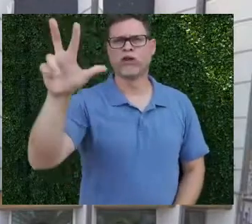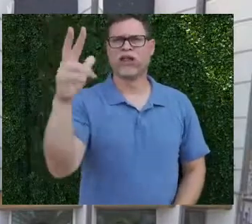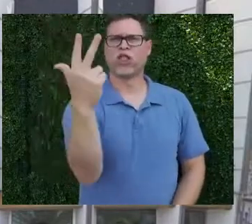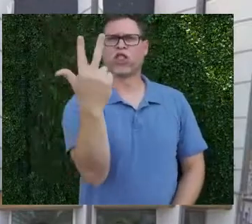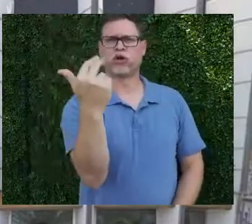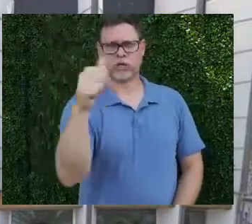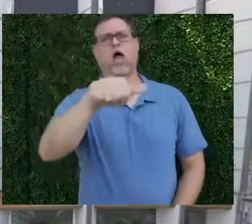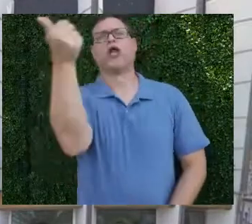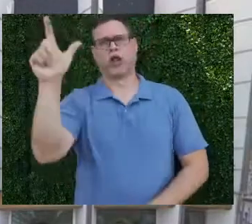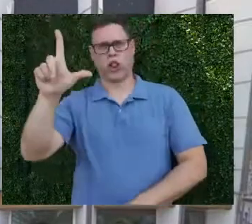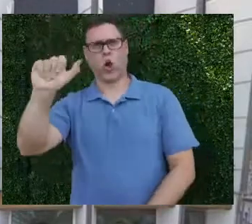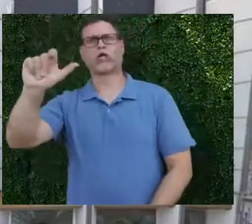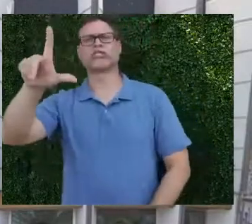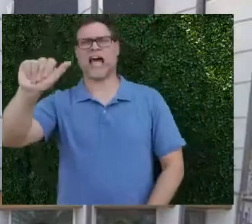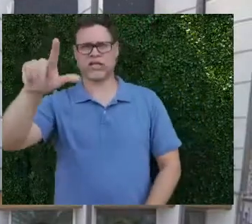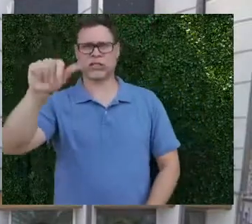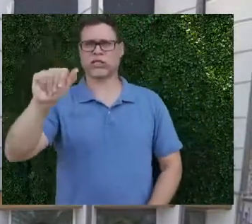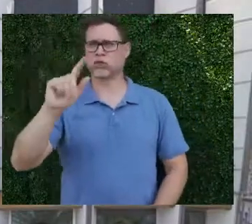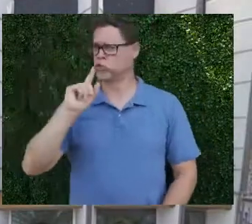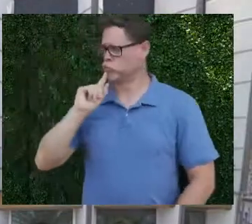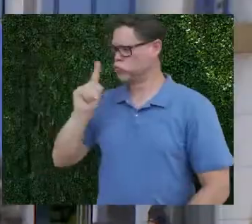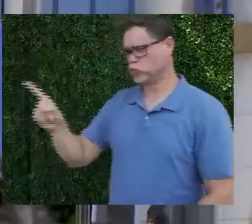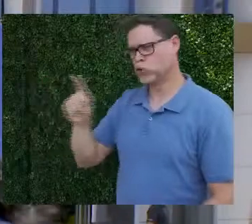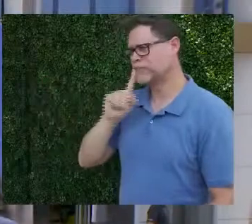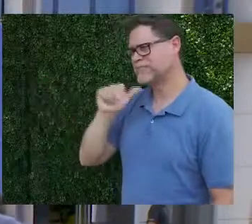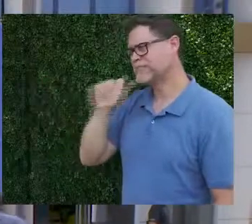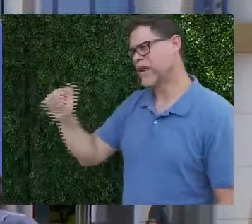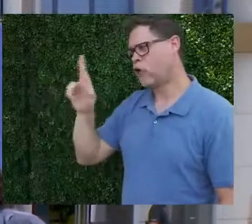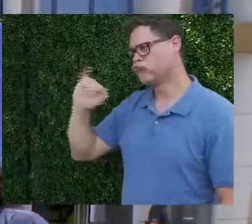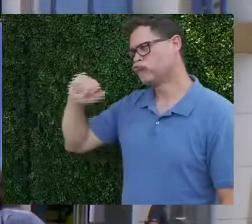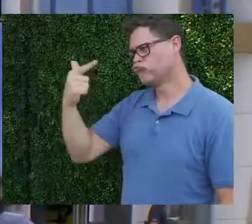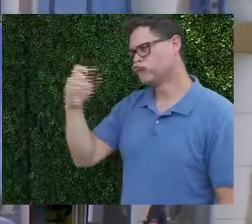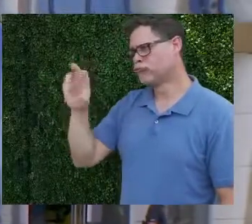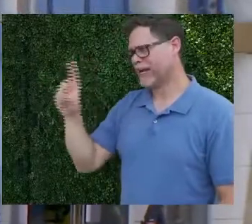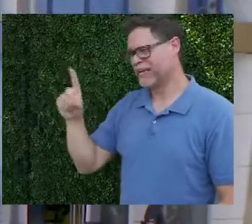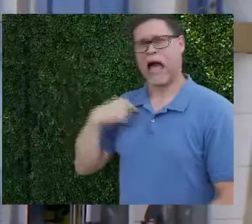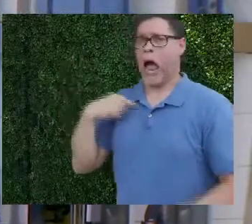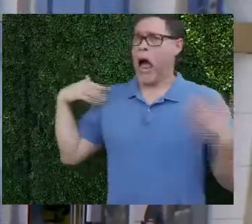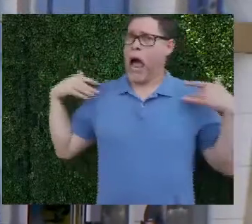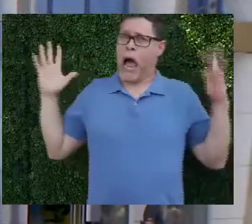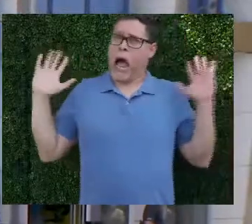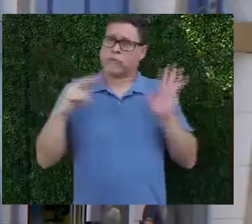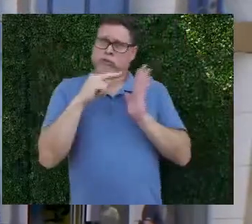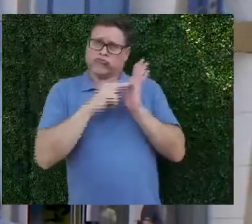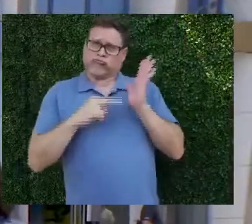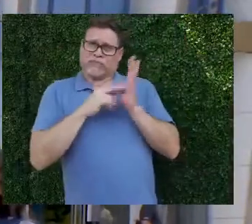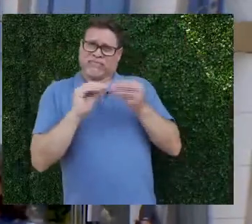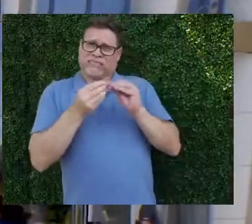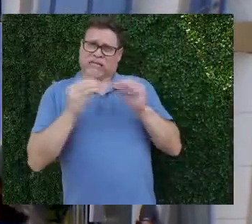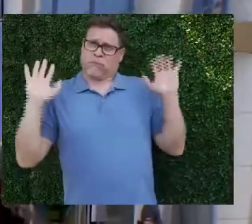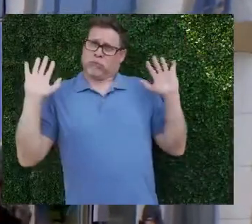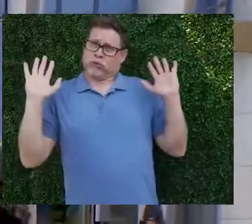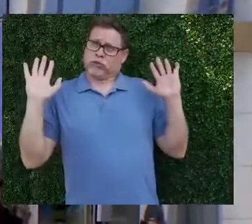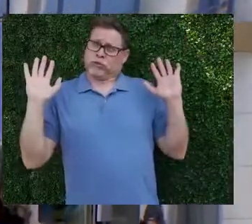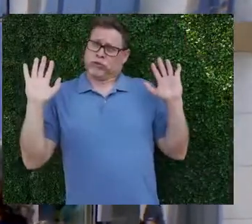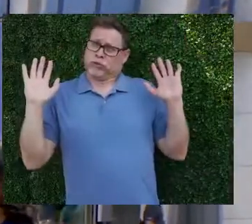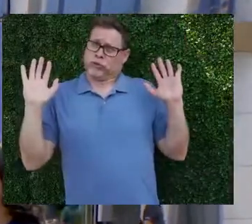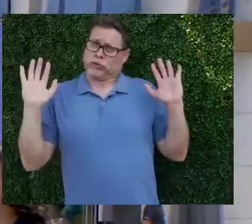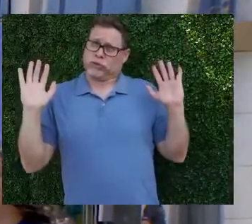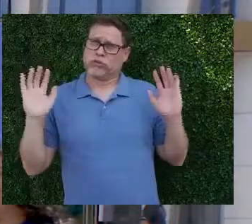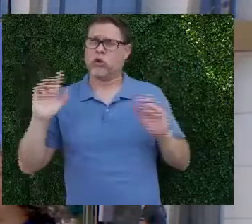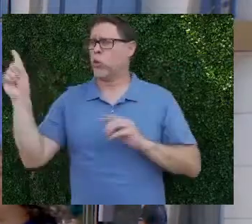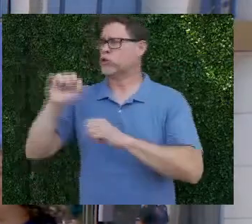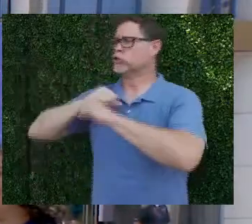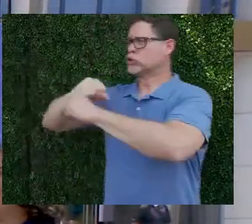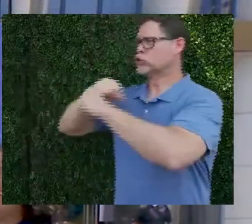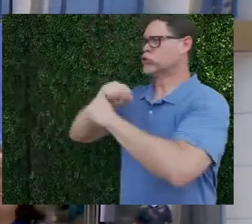Los Angeles. Are you sure you didn't rig this? Now listen, I said I'm reading the numbers. I don't know. I almost called you Gav. Where's that security